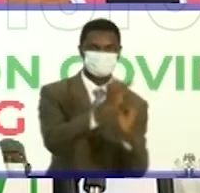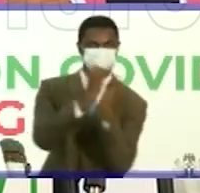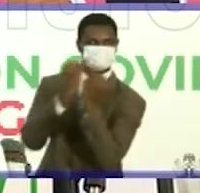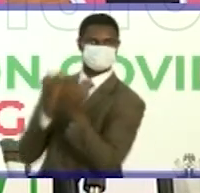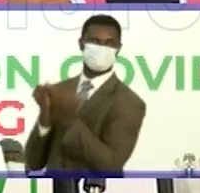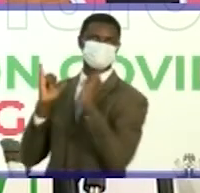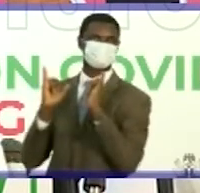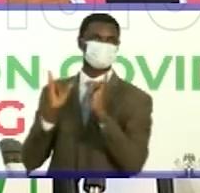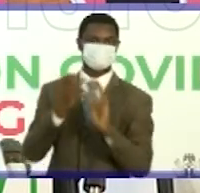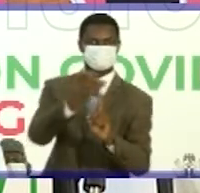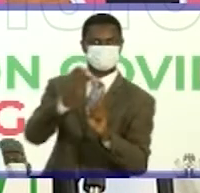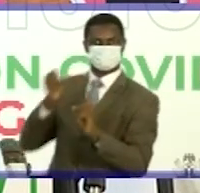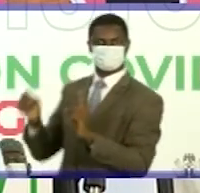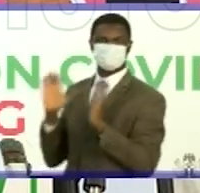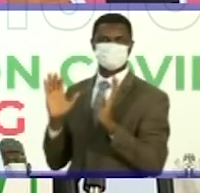have symptoms.